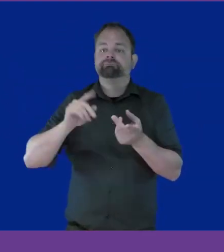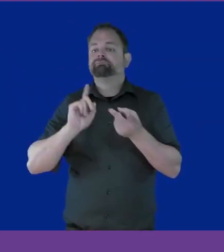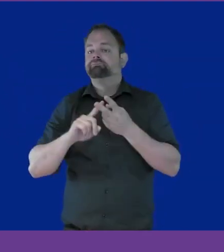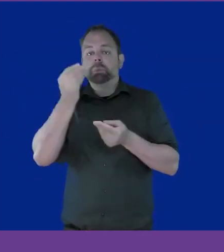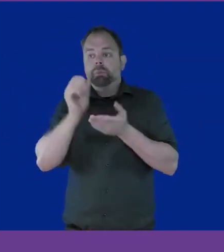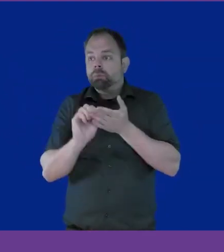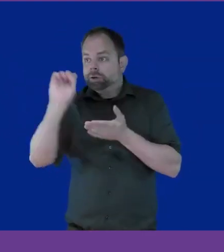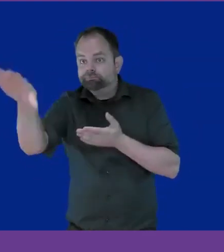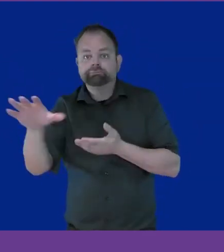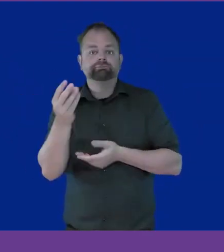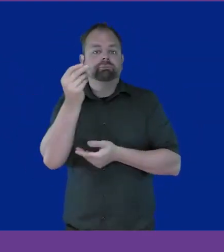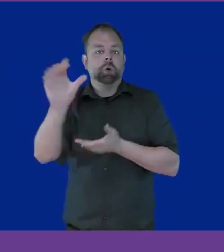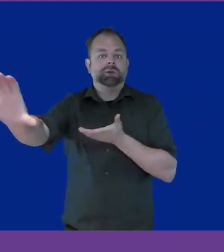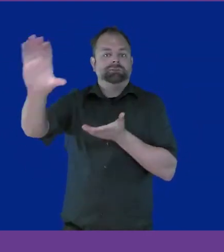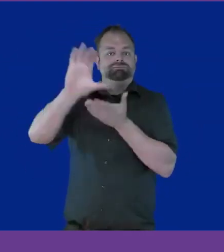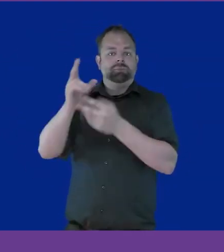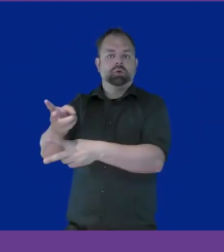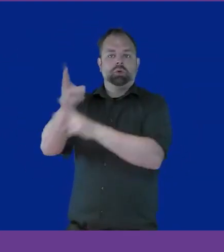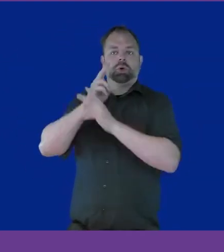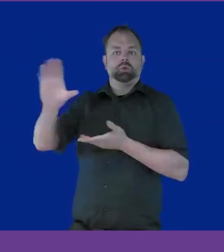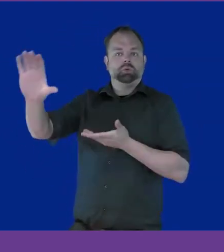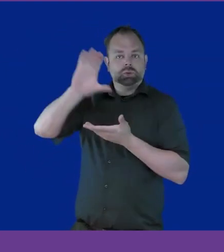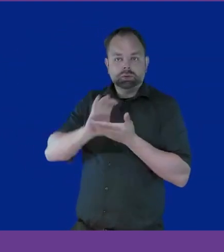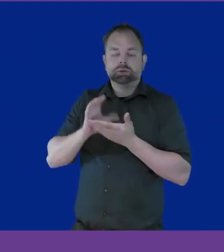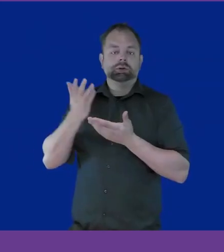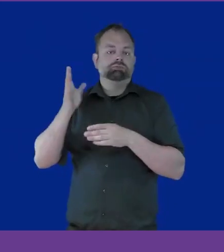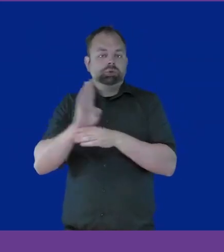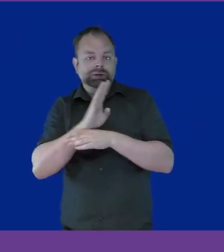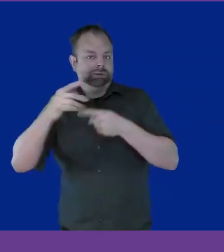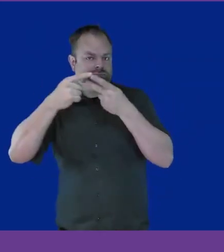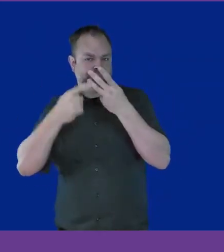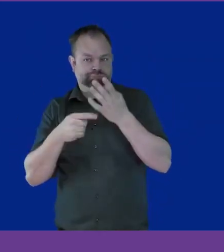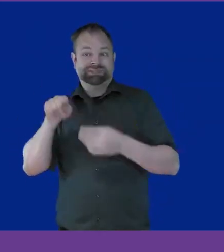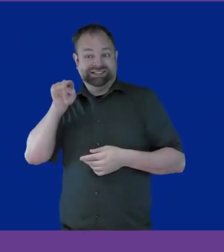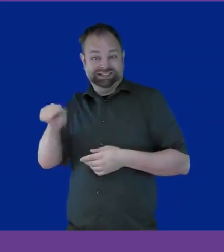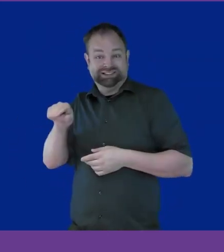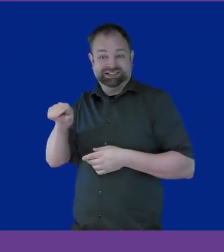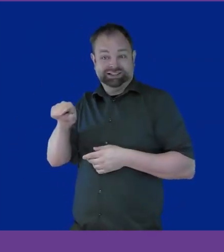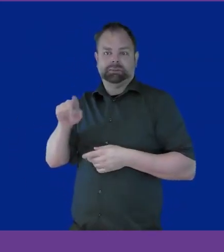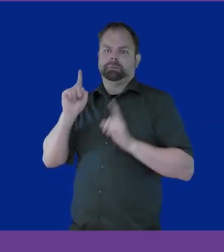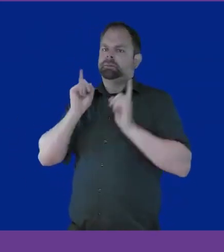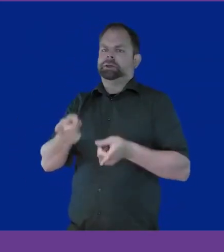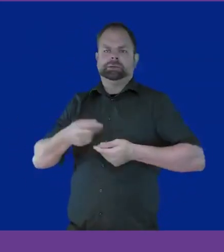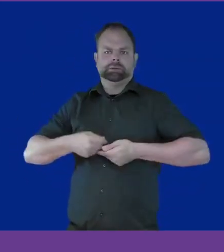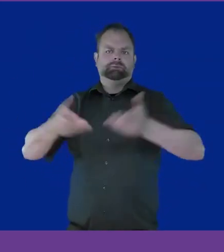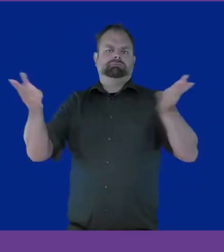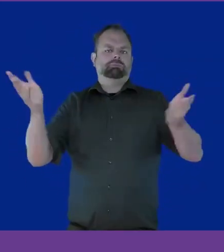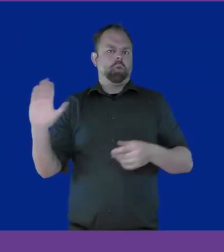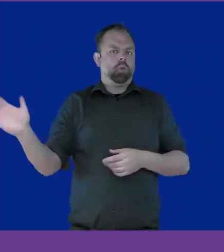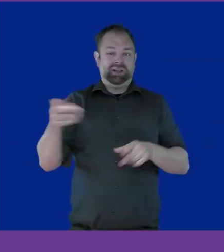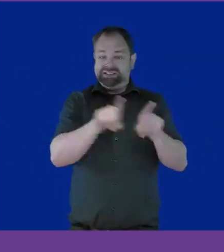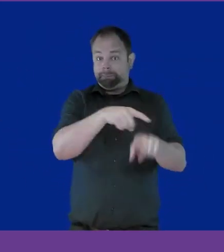Very often that is a bit difficult, both because sometimes the user interfaces aren't